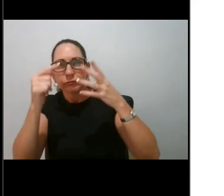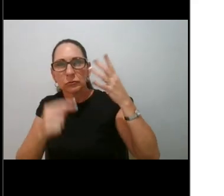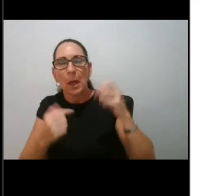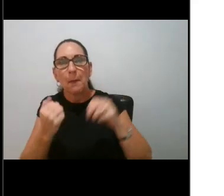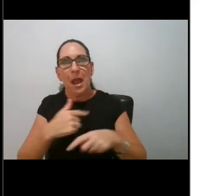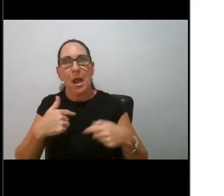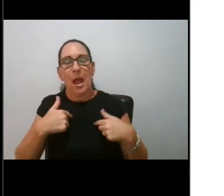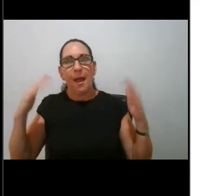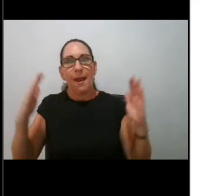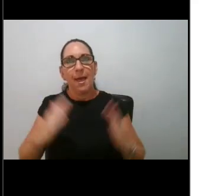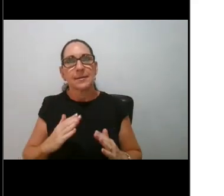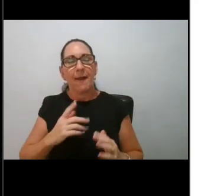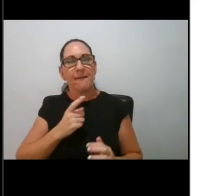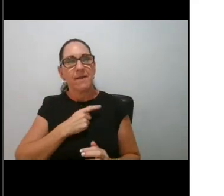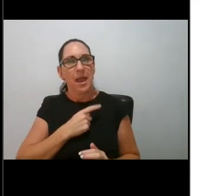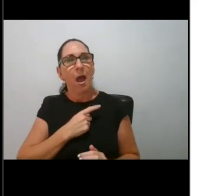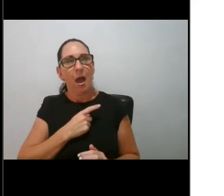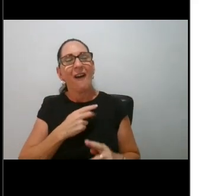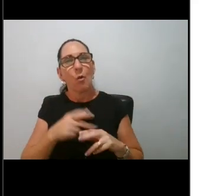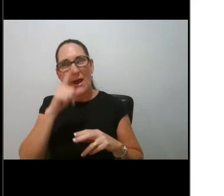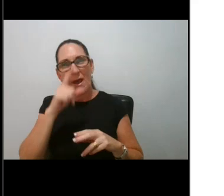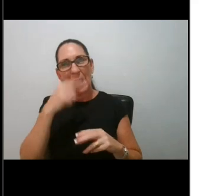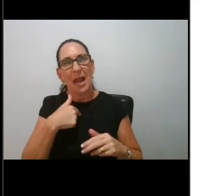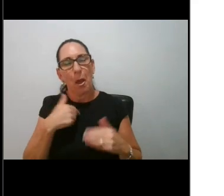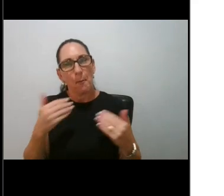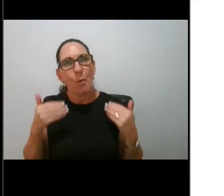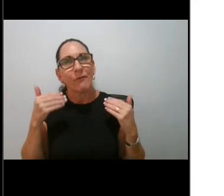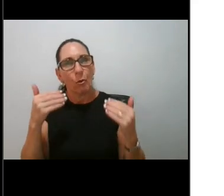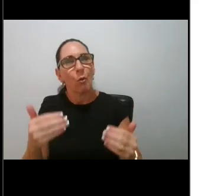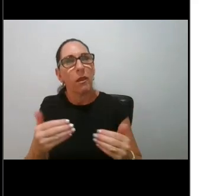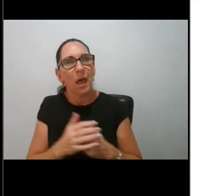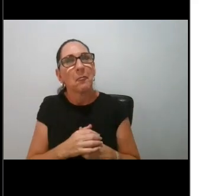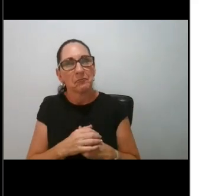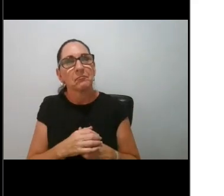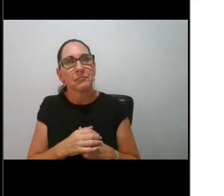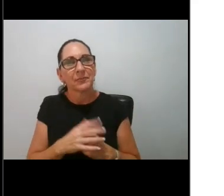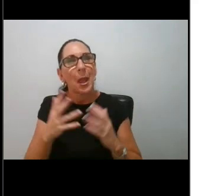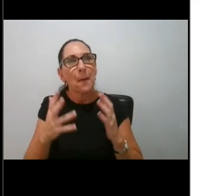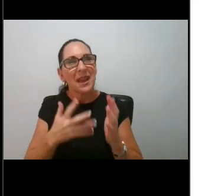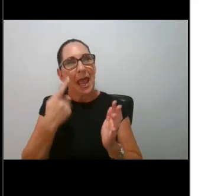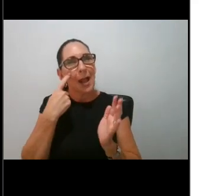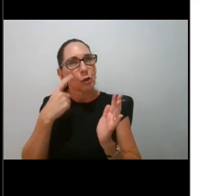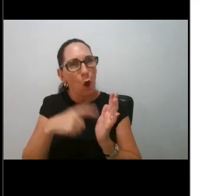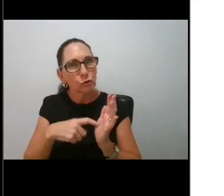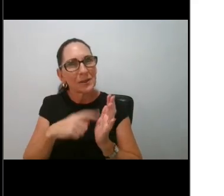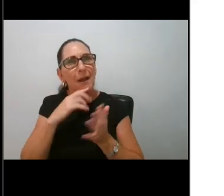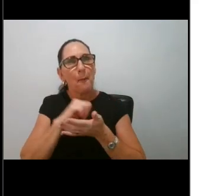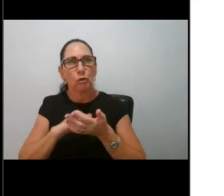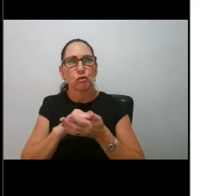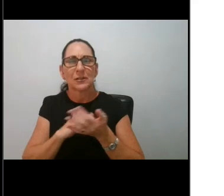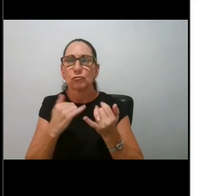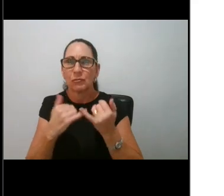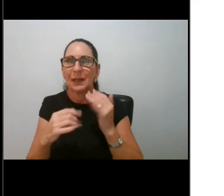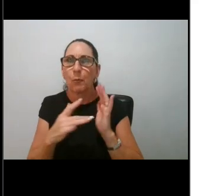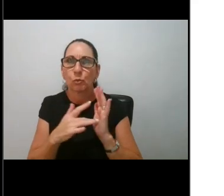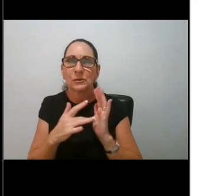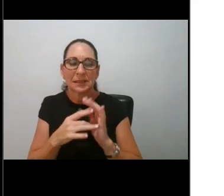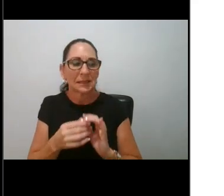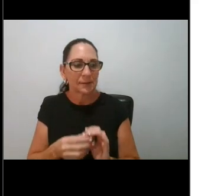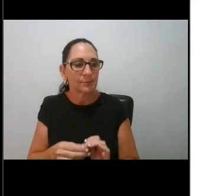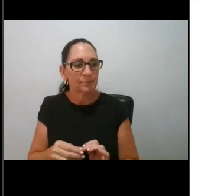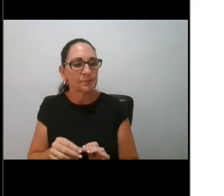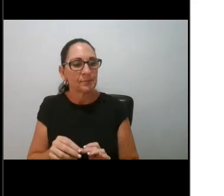give closure. And as I've already said, you know, acknowledgement and apology are really significant. Thanks, Catherine.